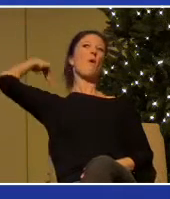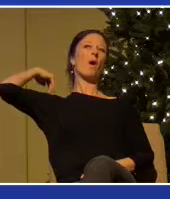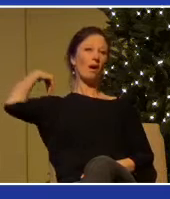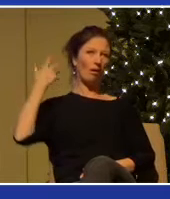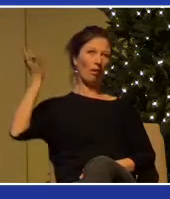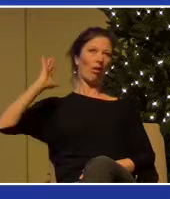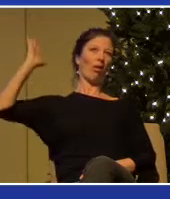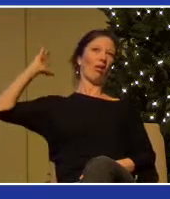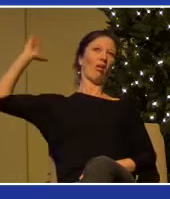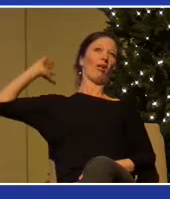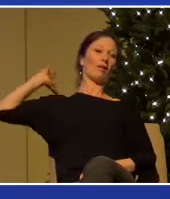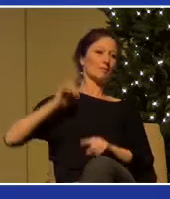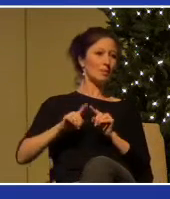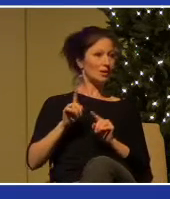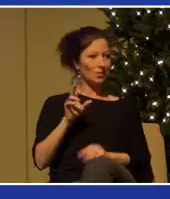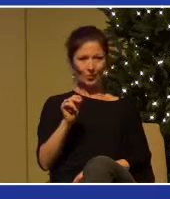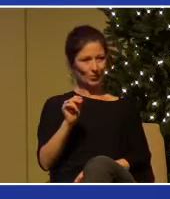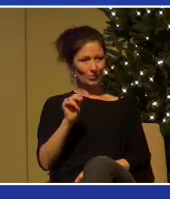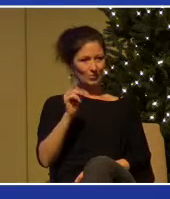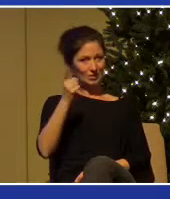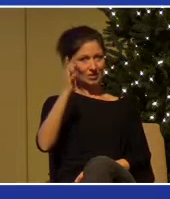is the God who comes,